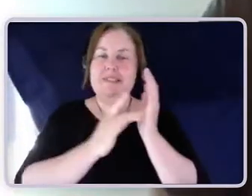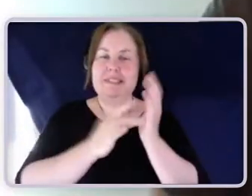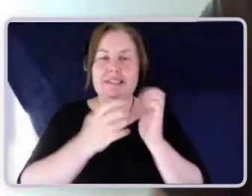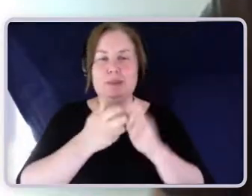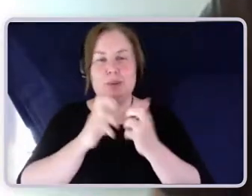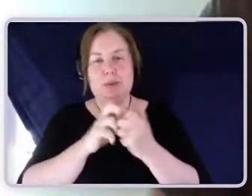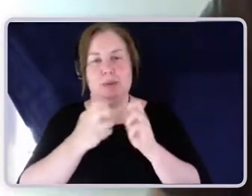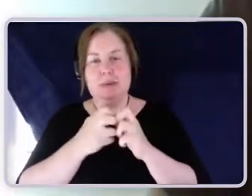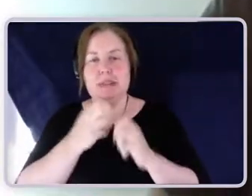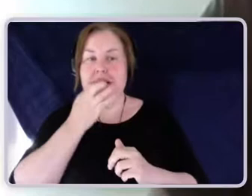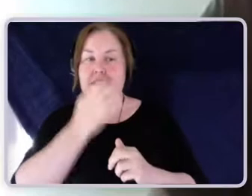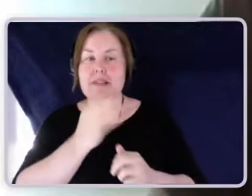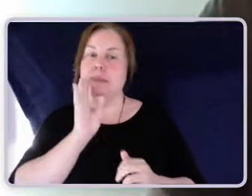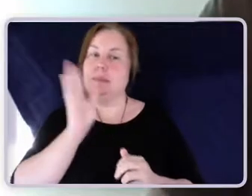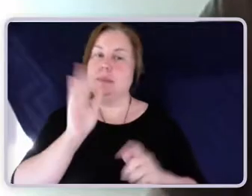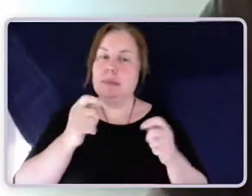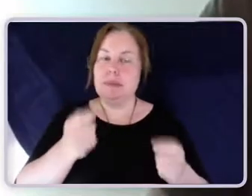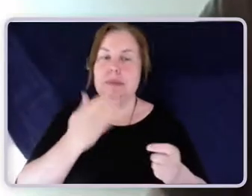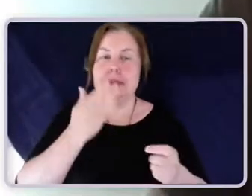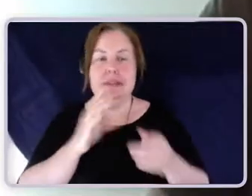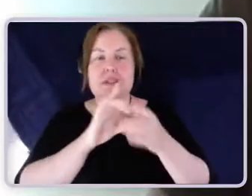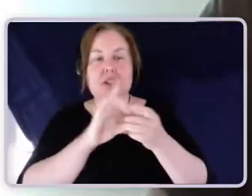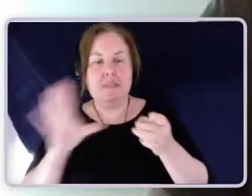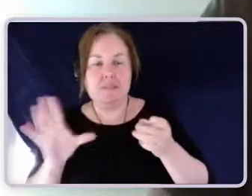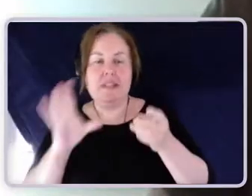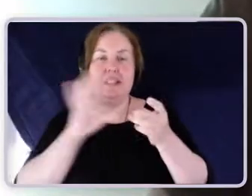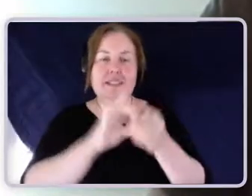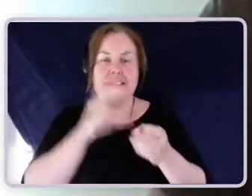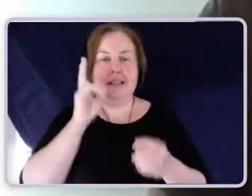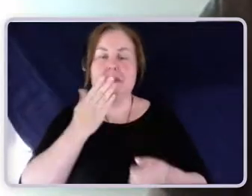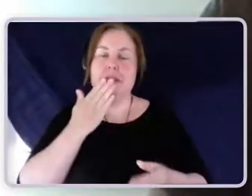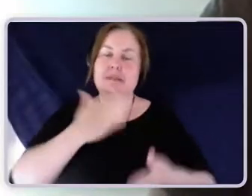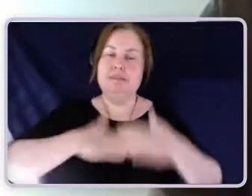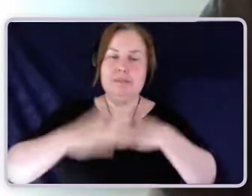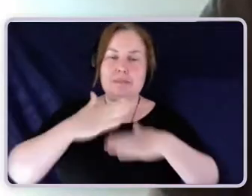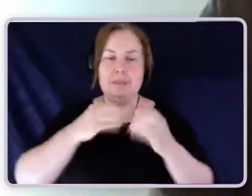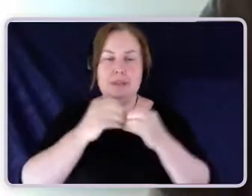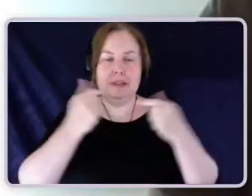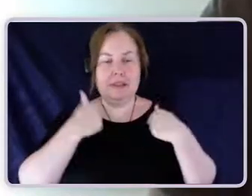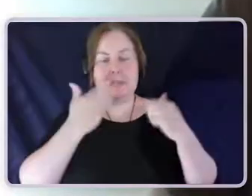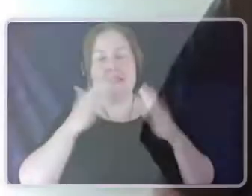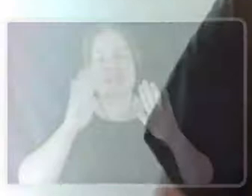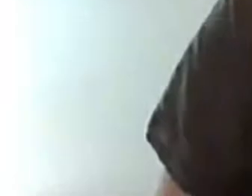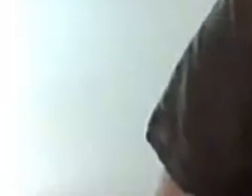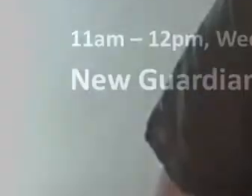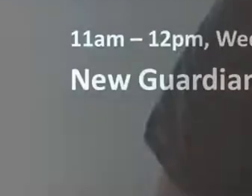to disconnect and reconnect again. So please bear with us. Stay on the line. We'll be back soon. Thank you.